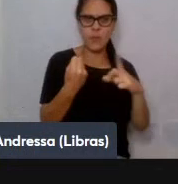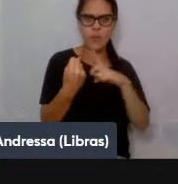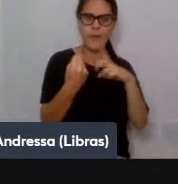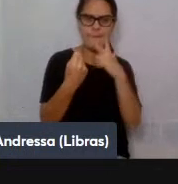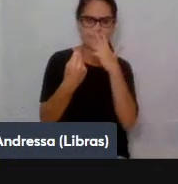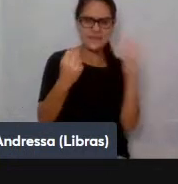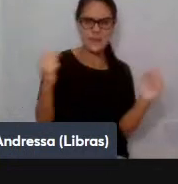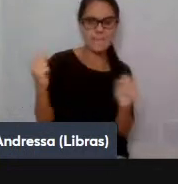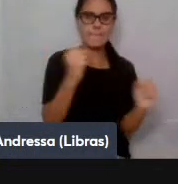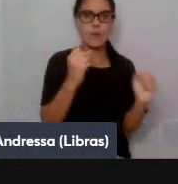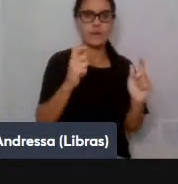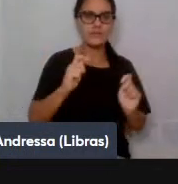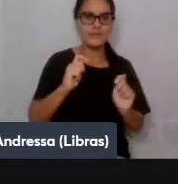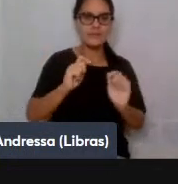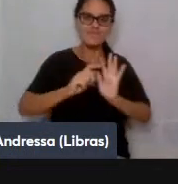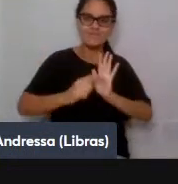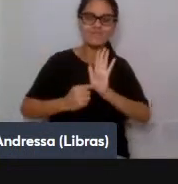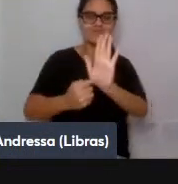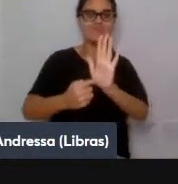é expresso.